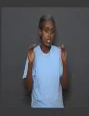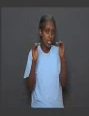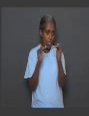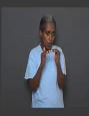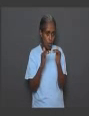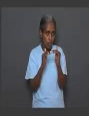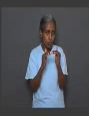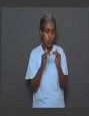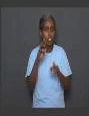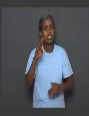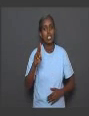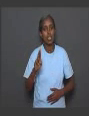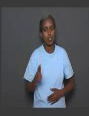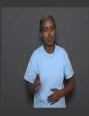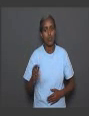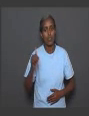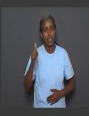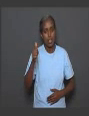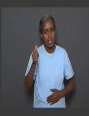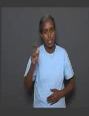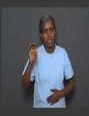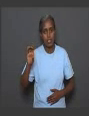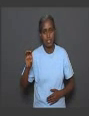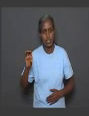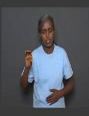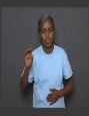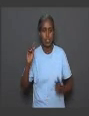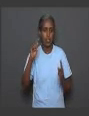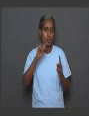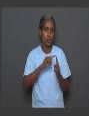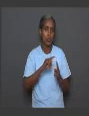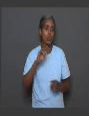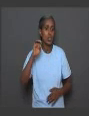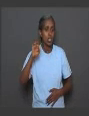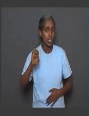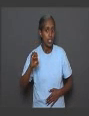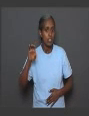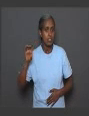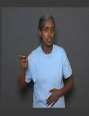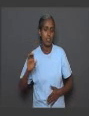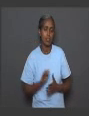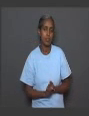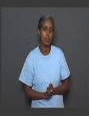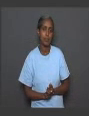equal to the ratio of AC to